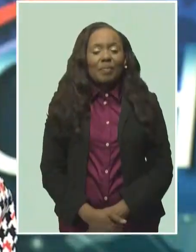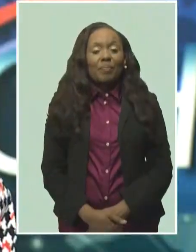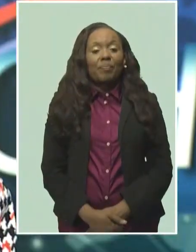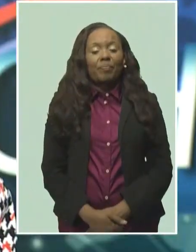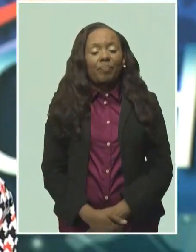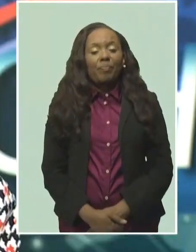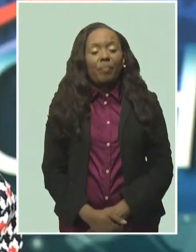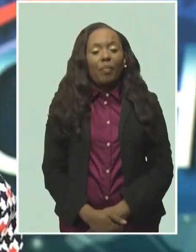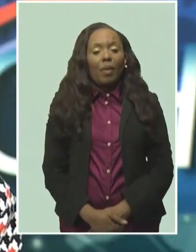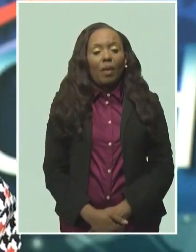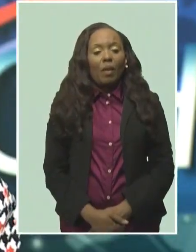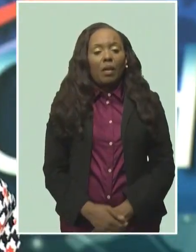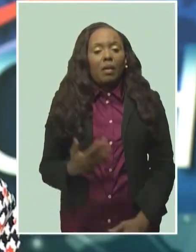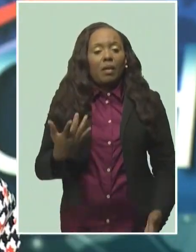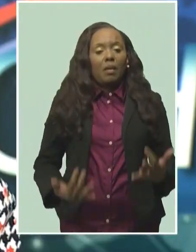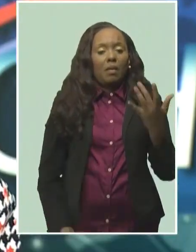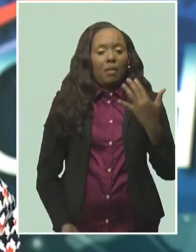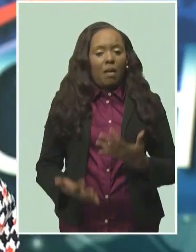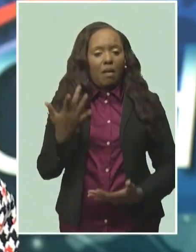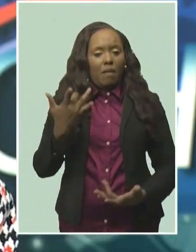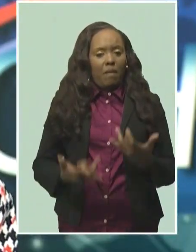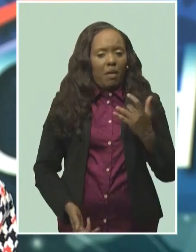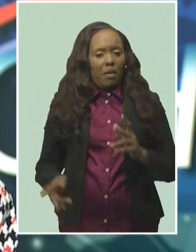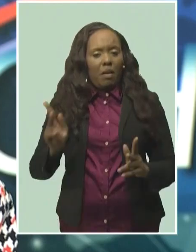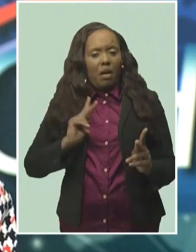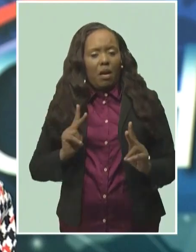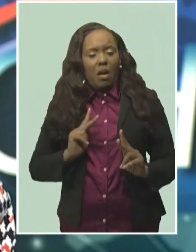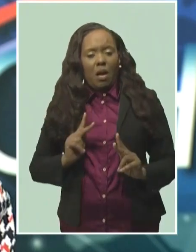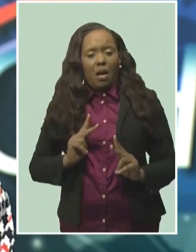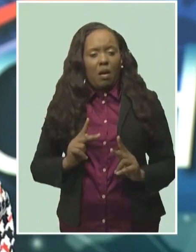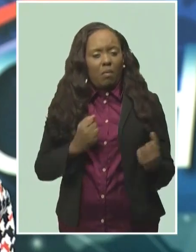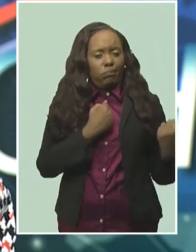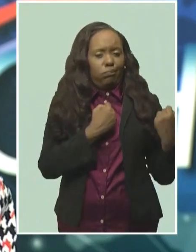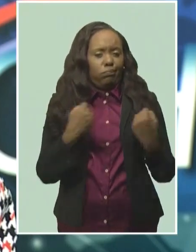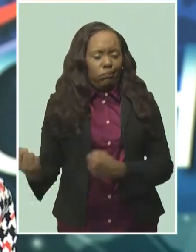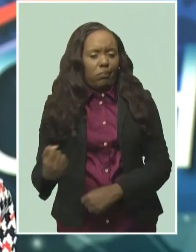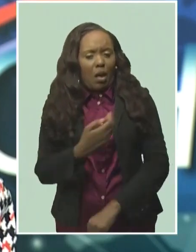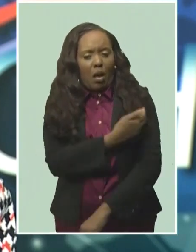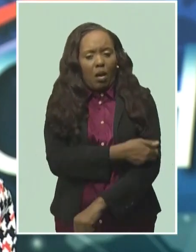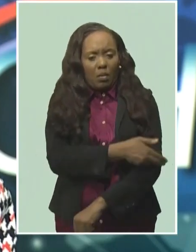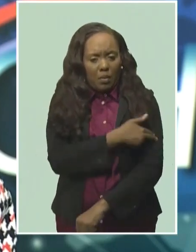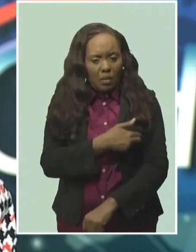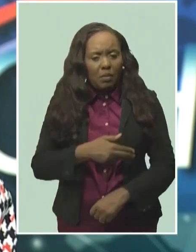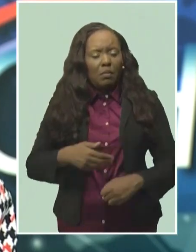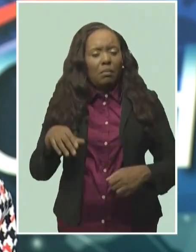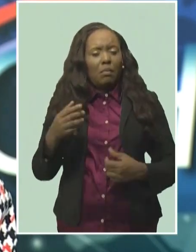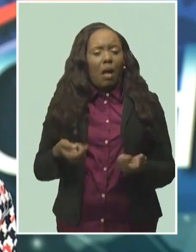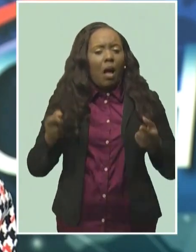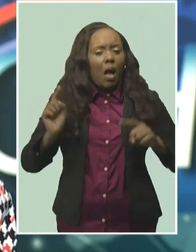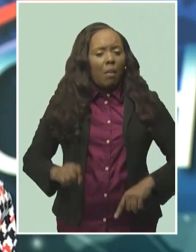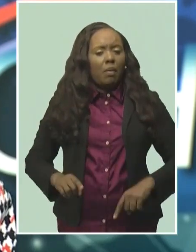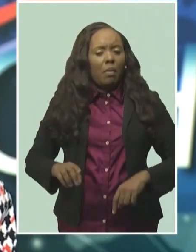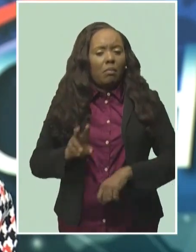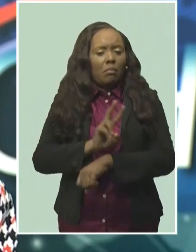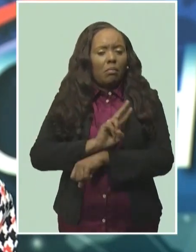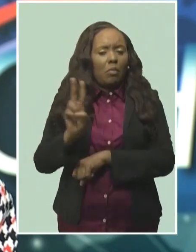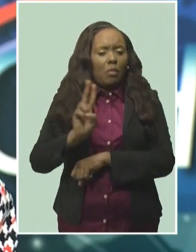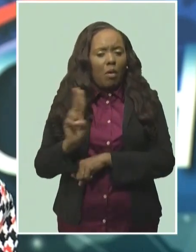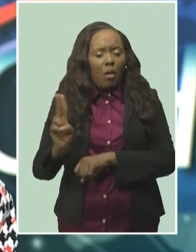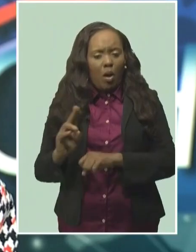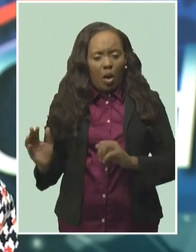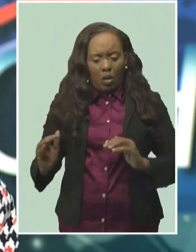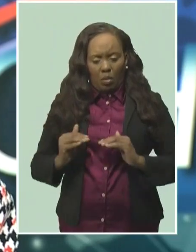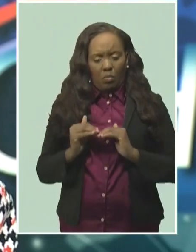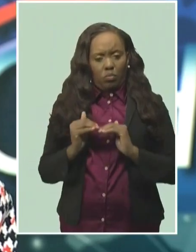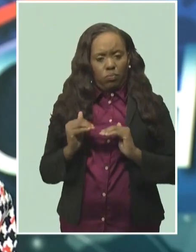fire officers have responded to an electrical incident at the Queen Elizabeth Hospital. It occurred at around 2 on the lower ground